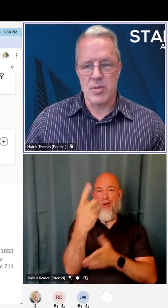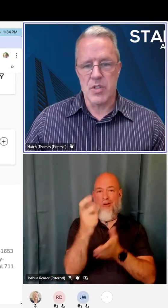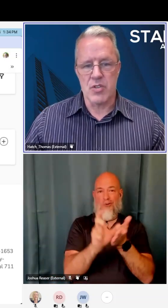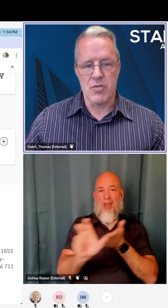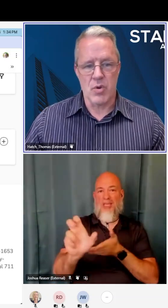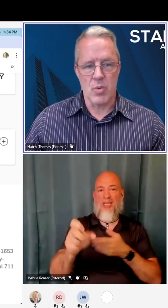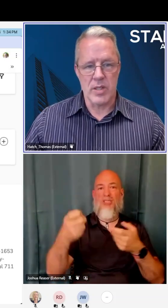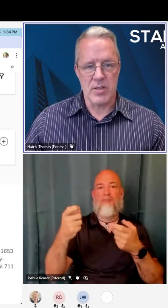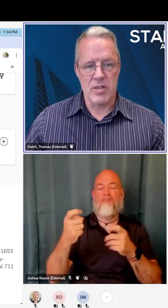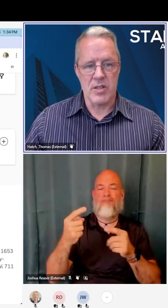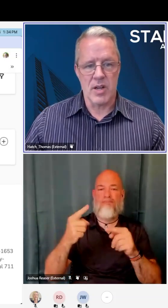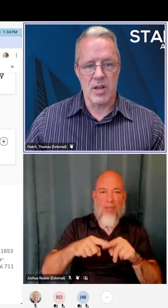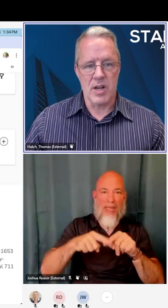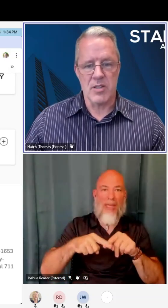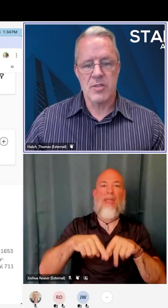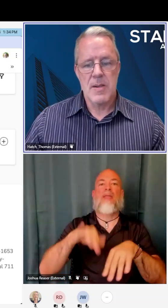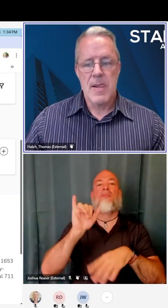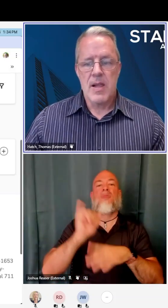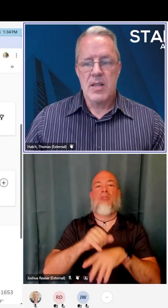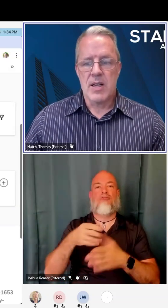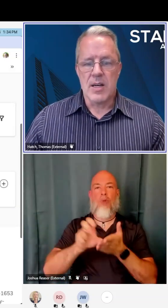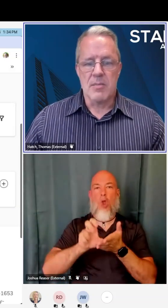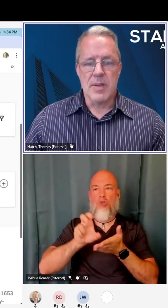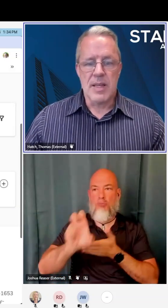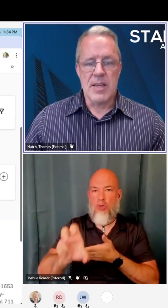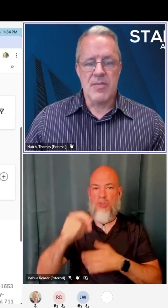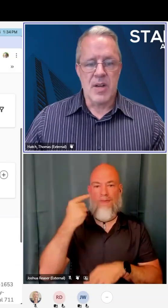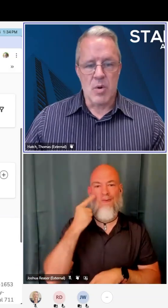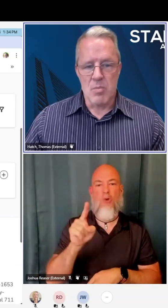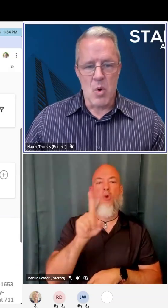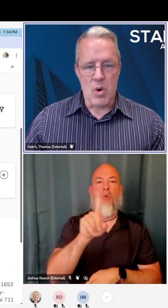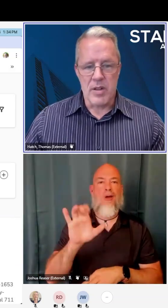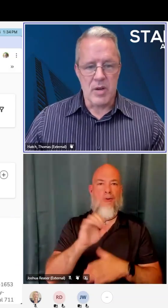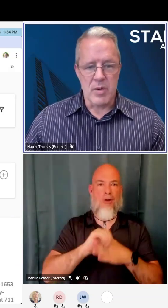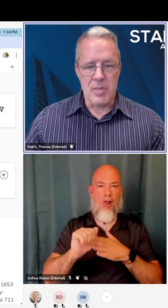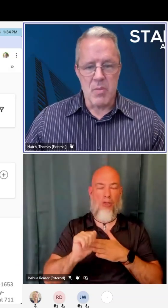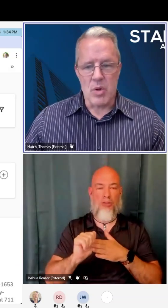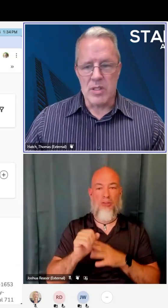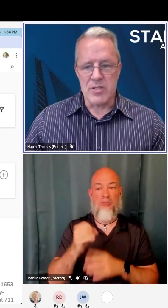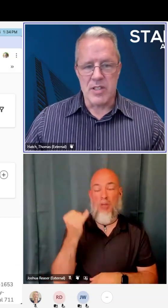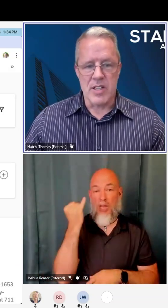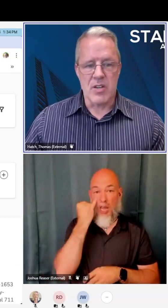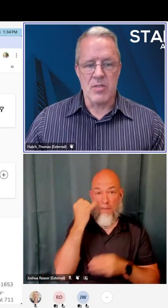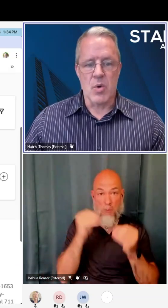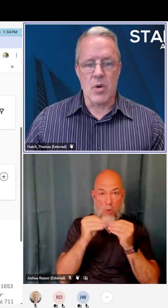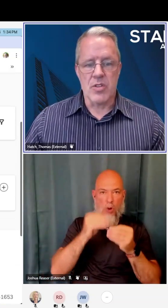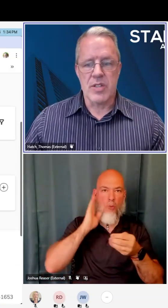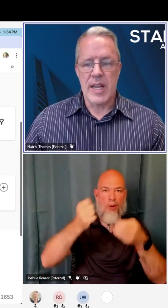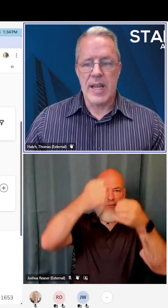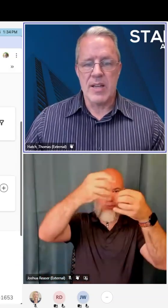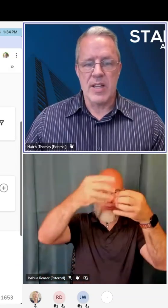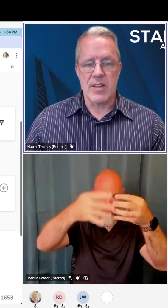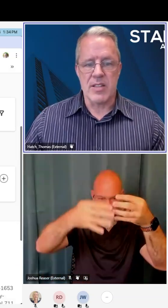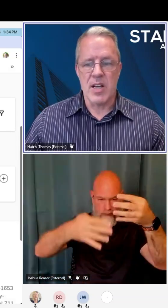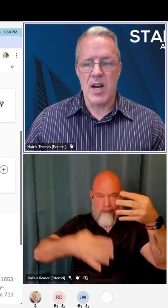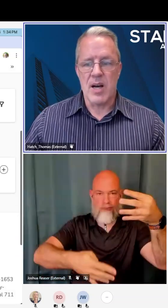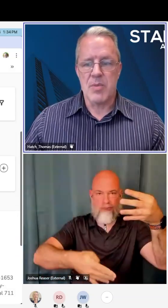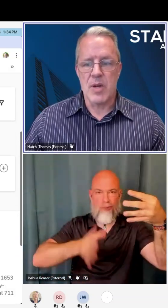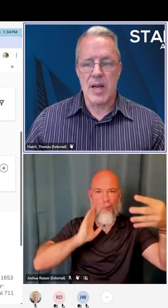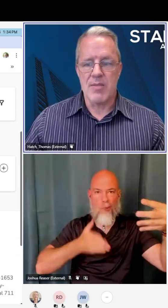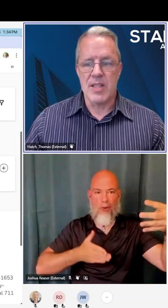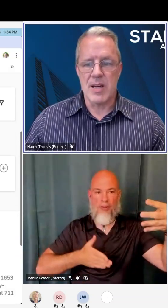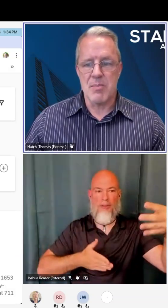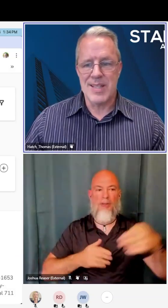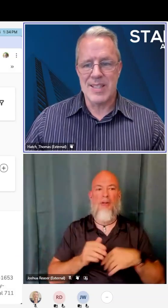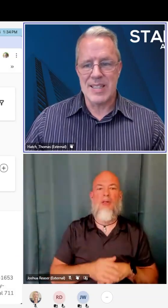It's a contribution for $100. If there were more, there would be more listed here, of course. And at the